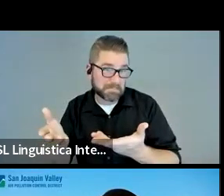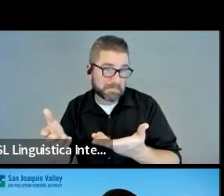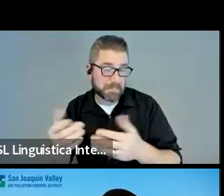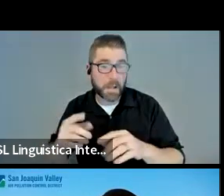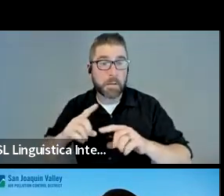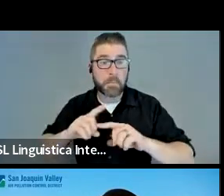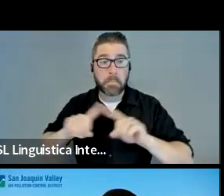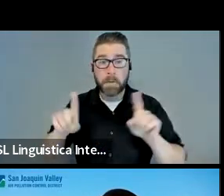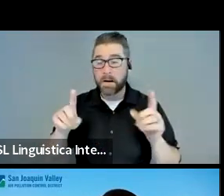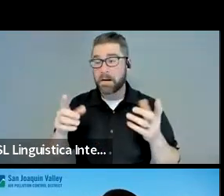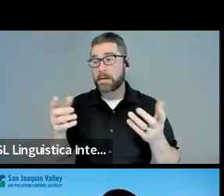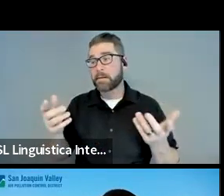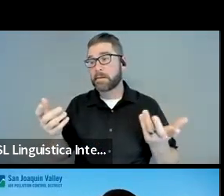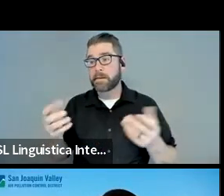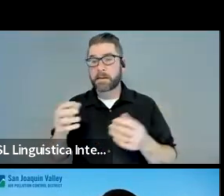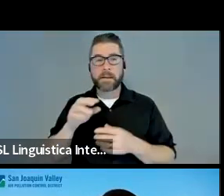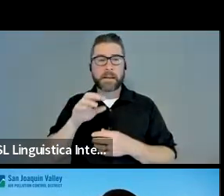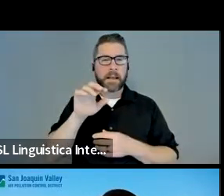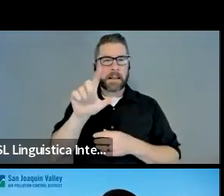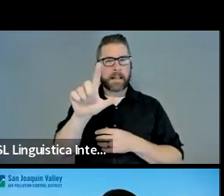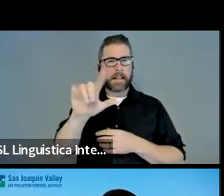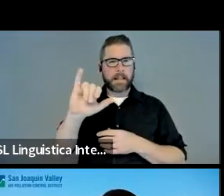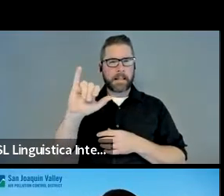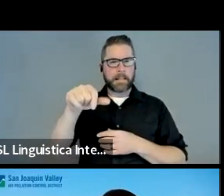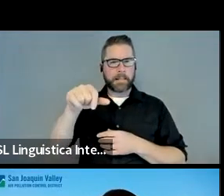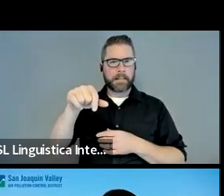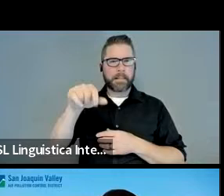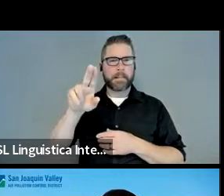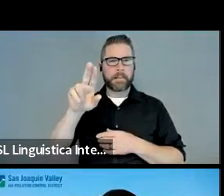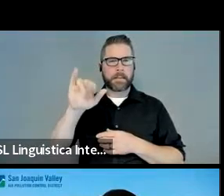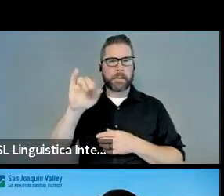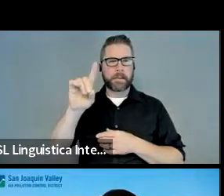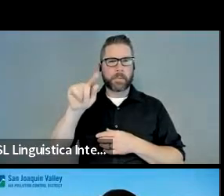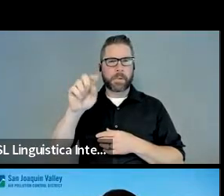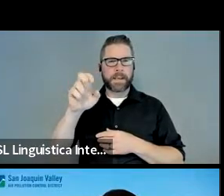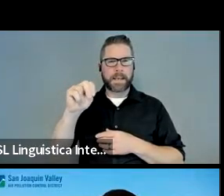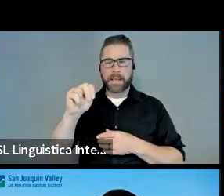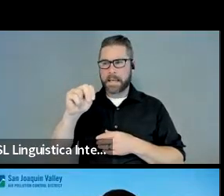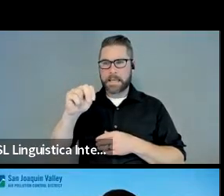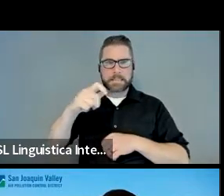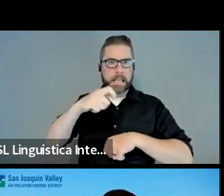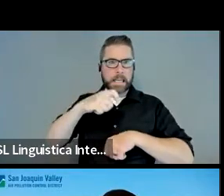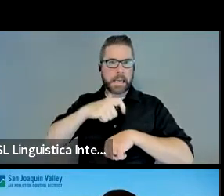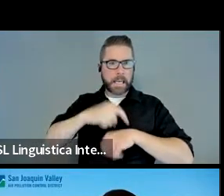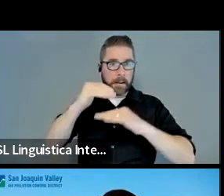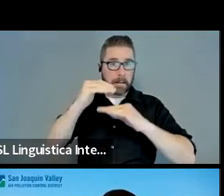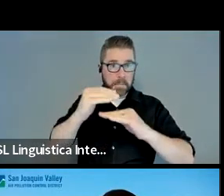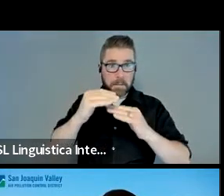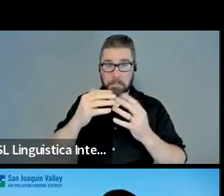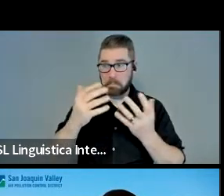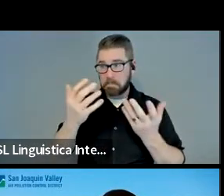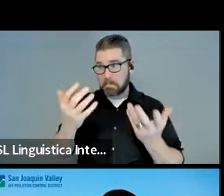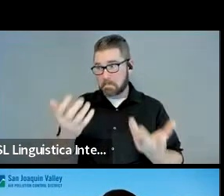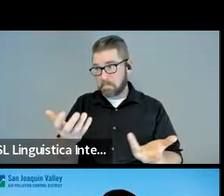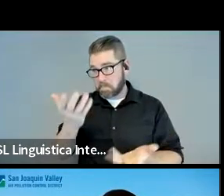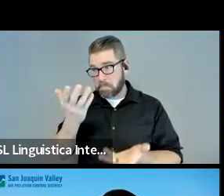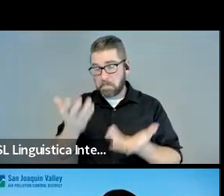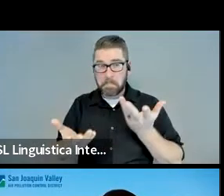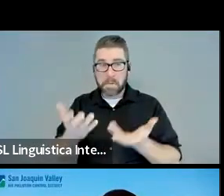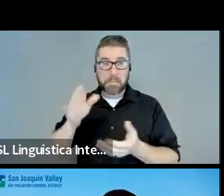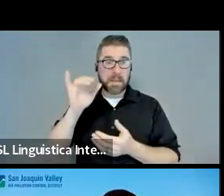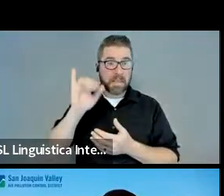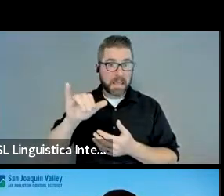we need some conversation on those liquidation deadlines to kind of also give some context on the urgency of moving some of the funding around.